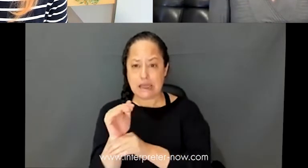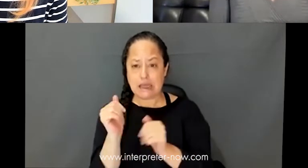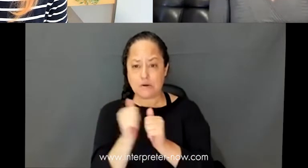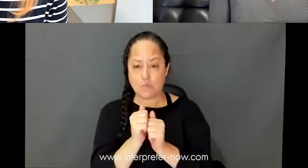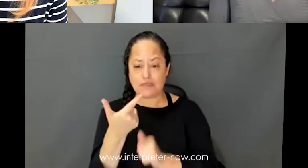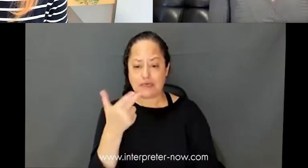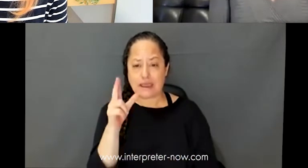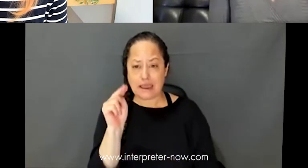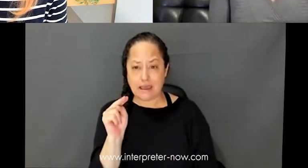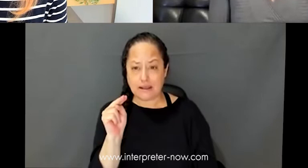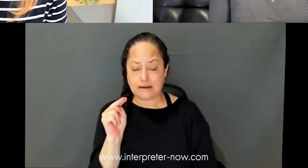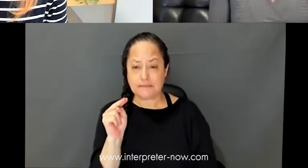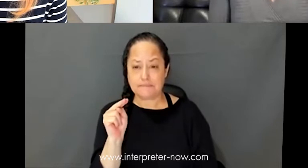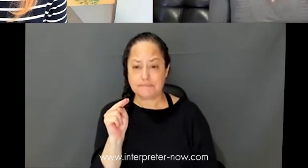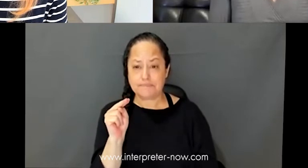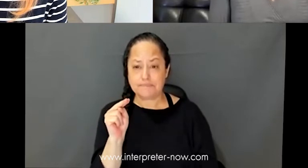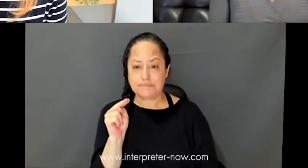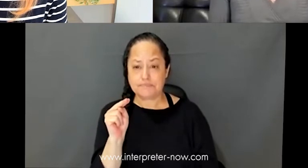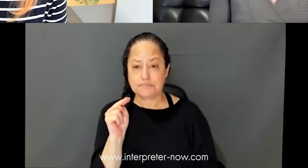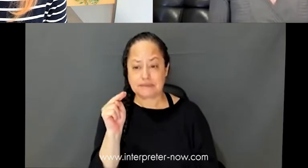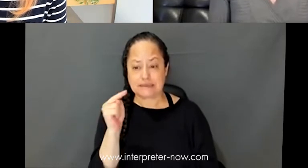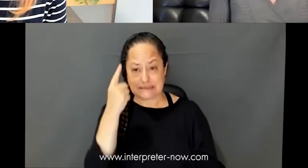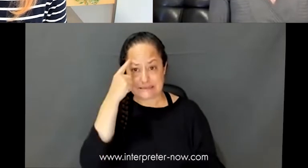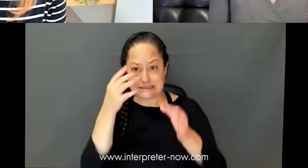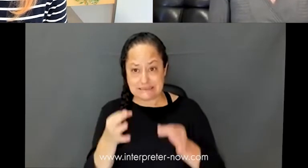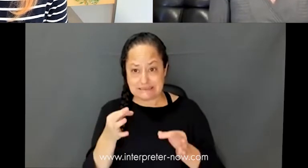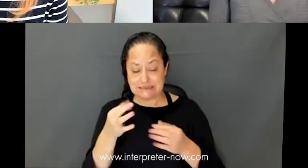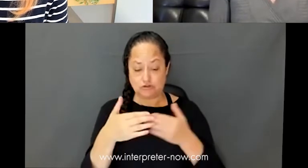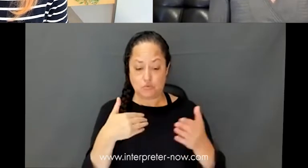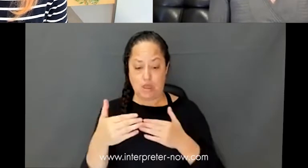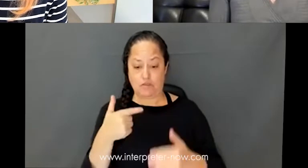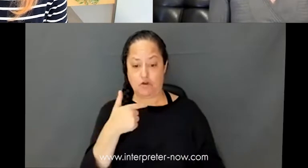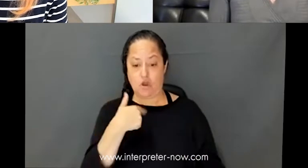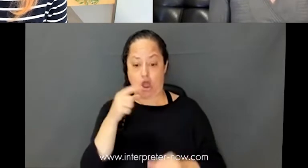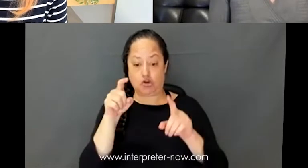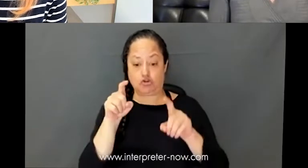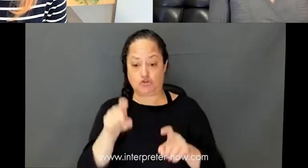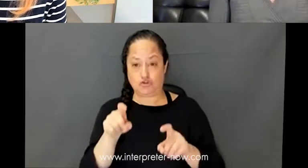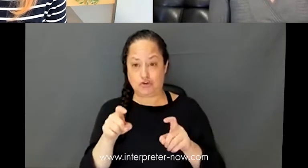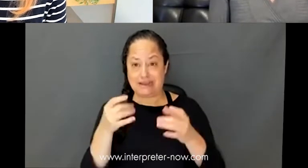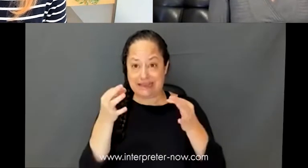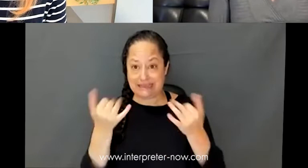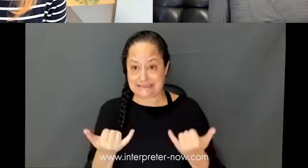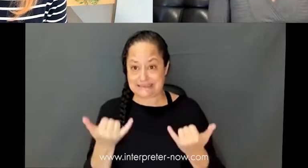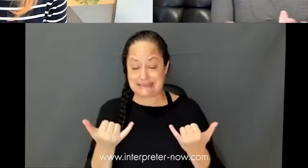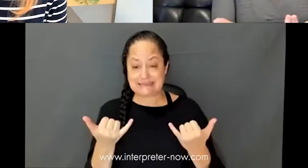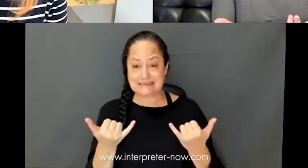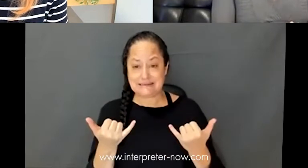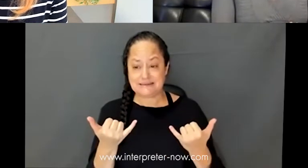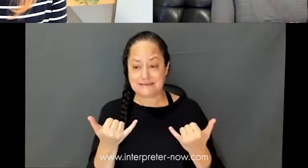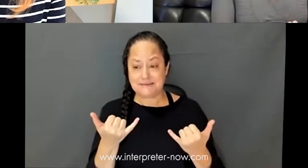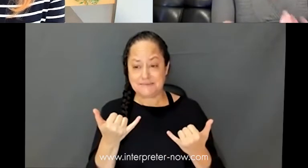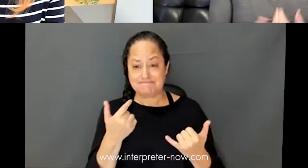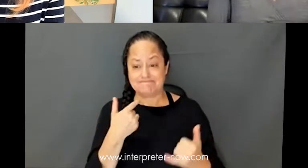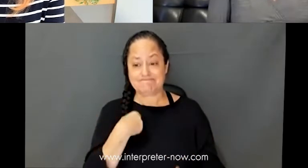gun and a decision about whether I should even exist. And I came up with a